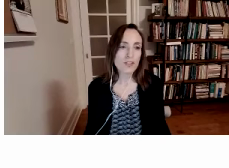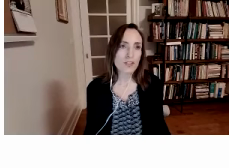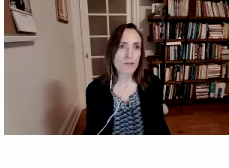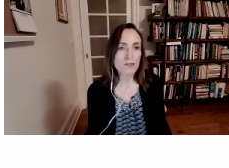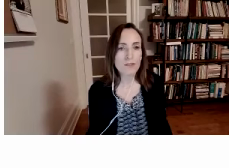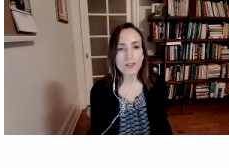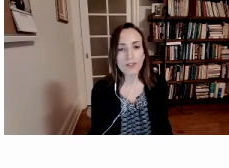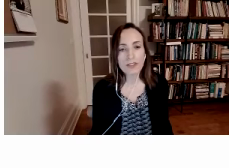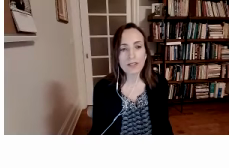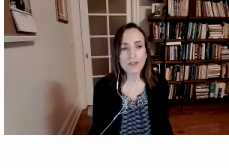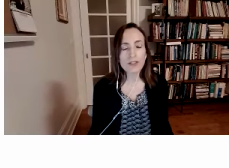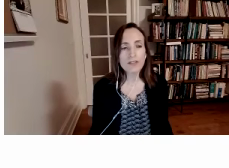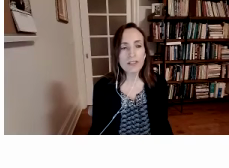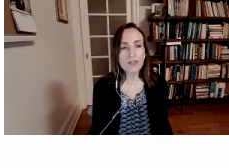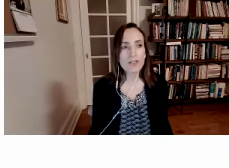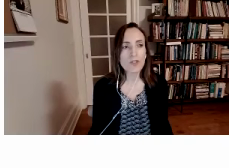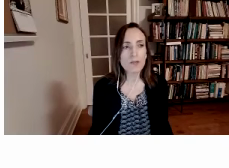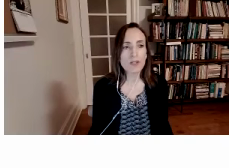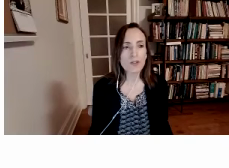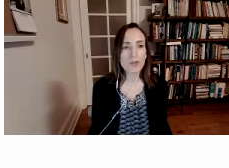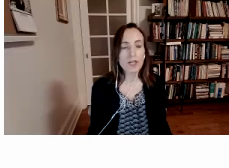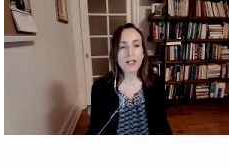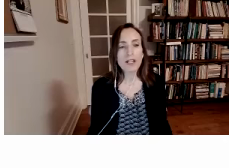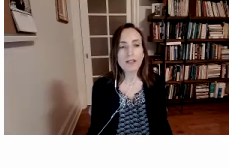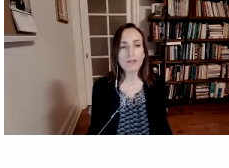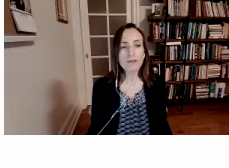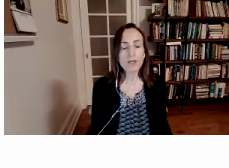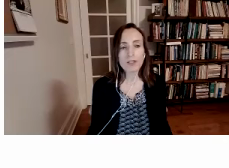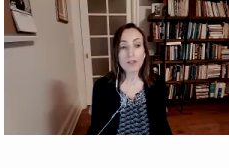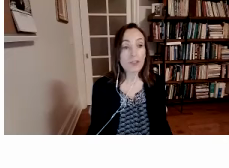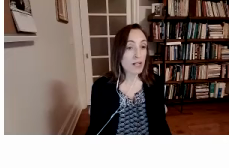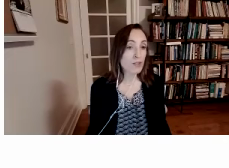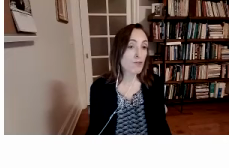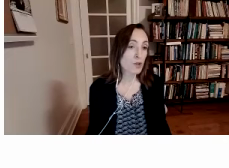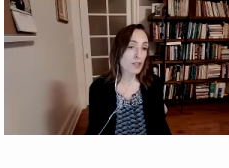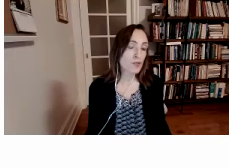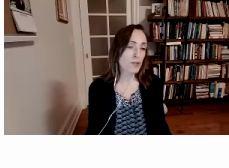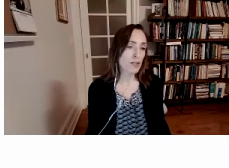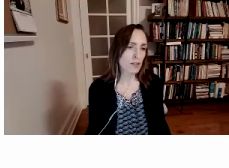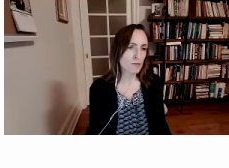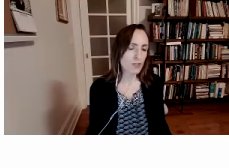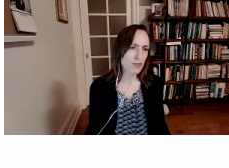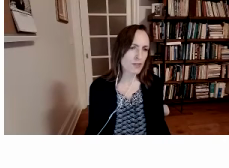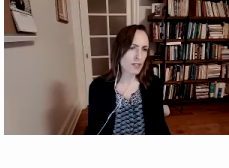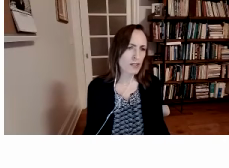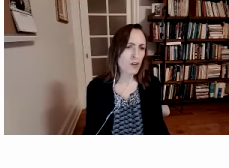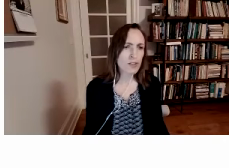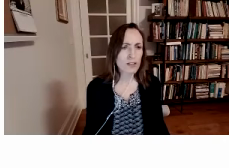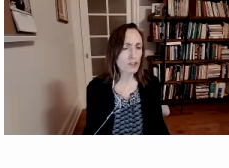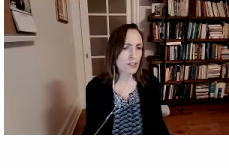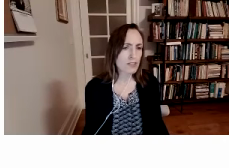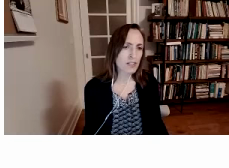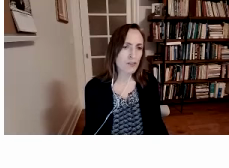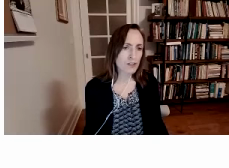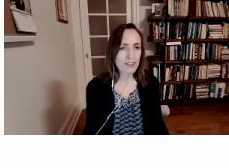In addition to referential and lexical givenness, this scheme also marks contrastive focus, which they